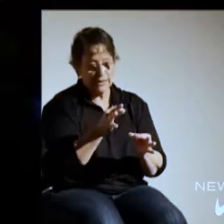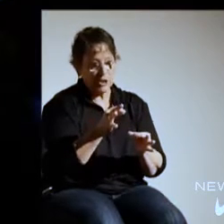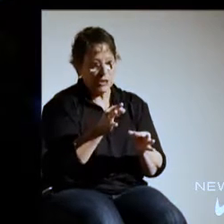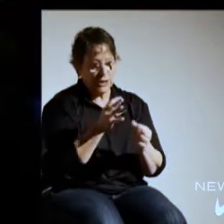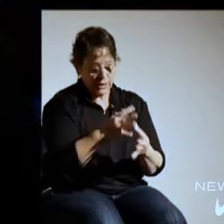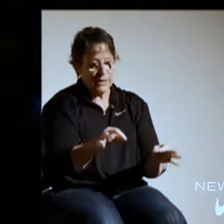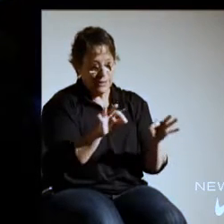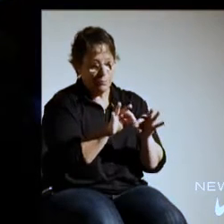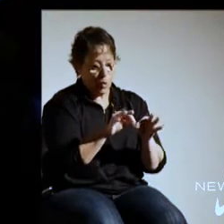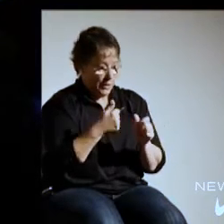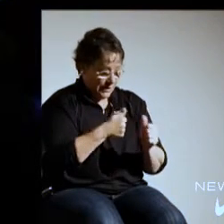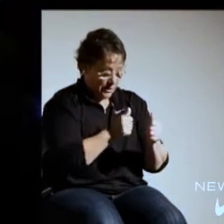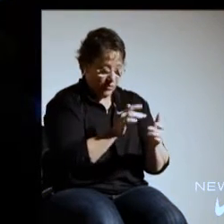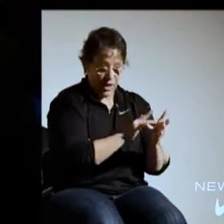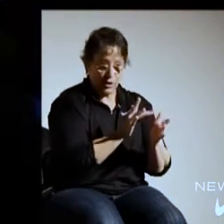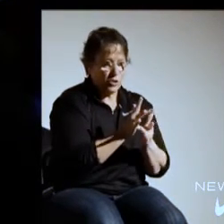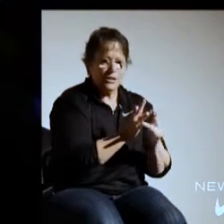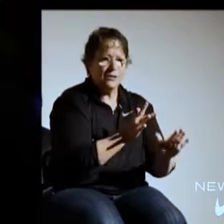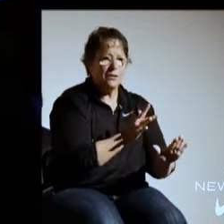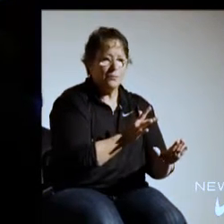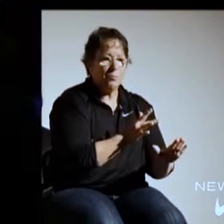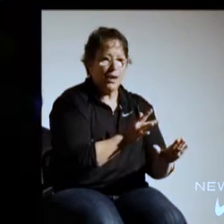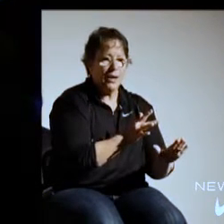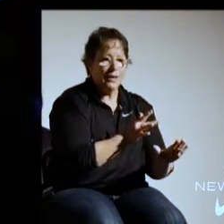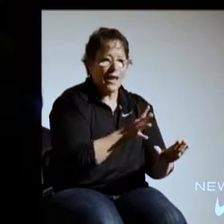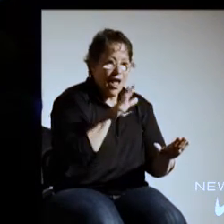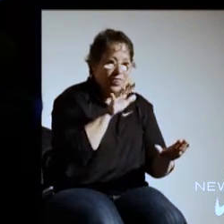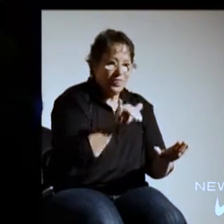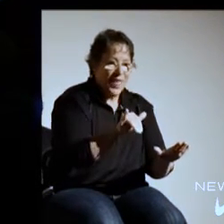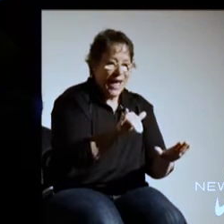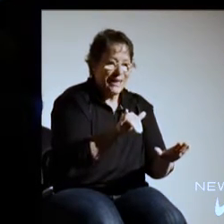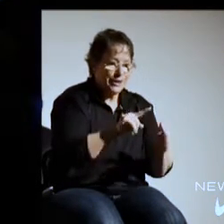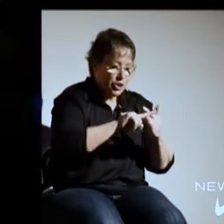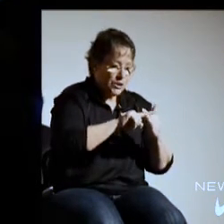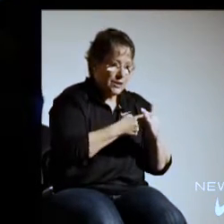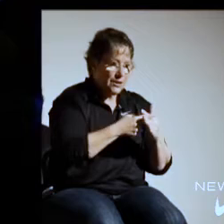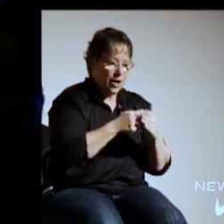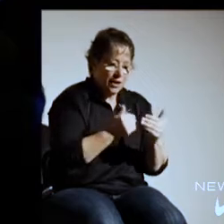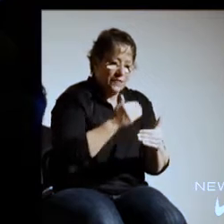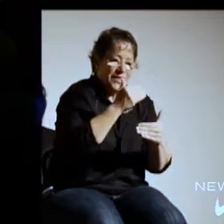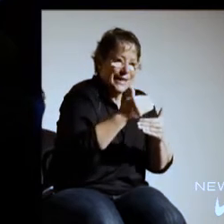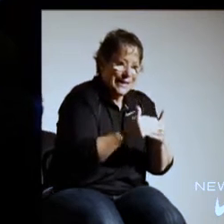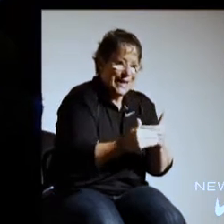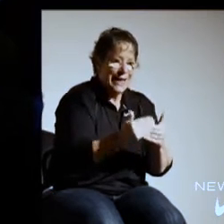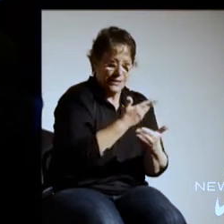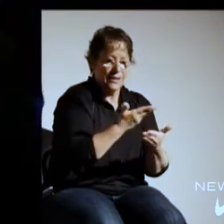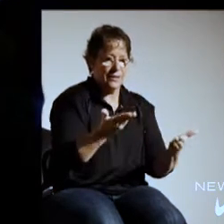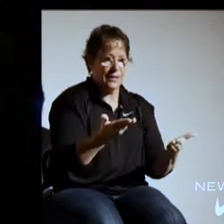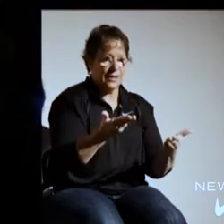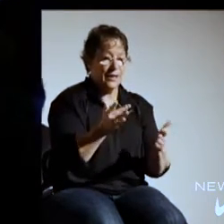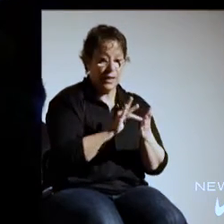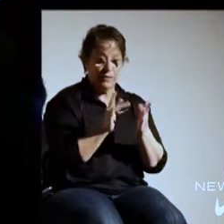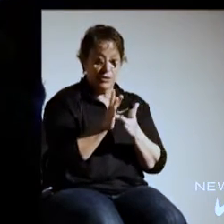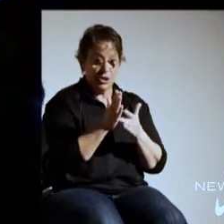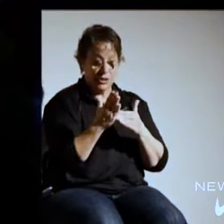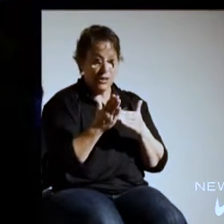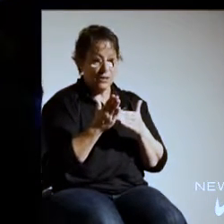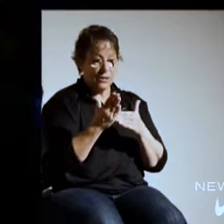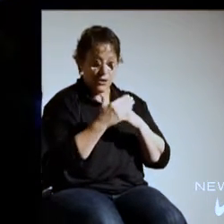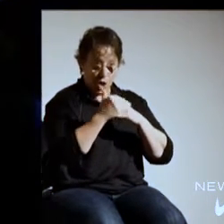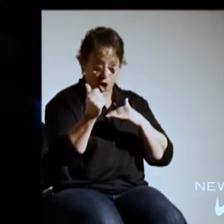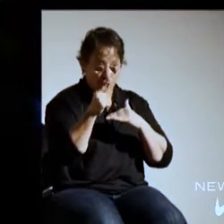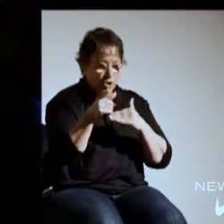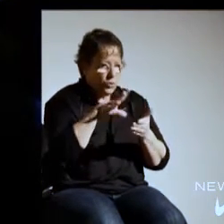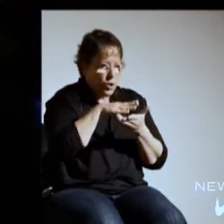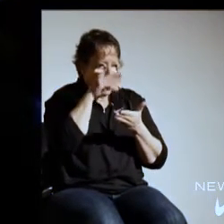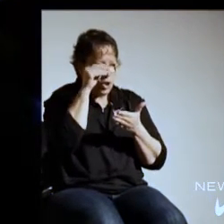Jesus, but that just opens up every next decision, doesn't it? And Jesus calls you to learn